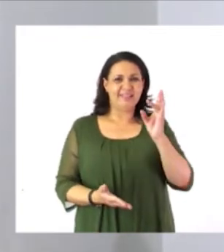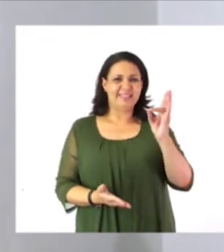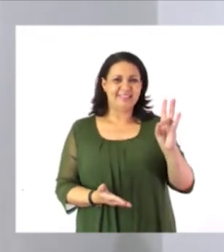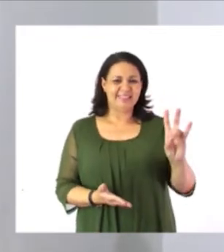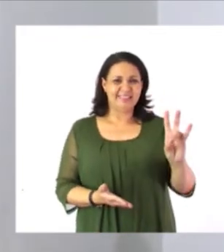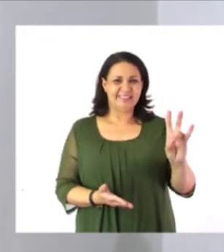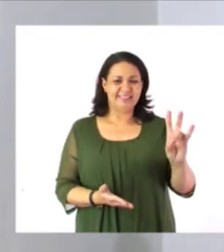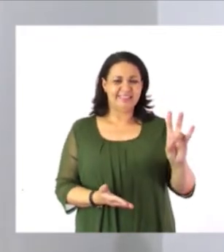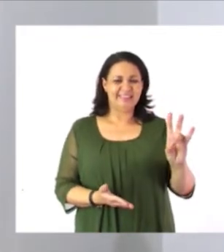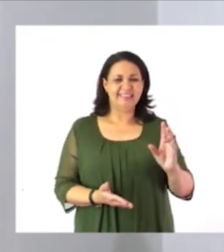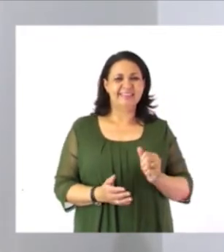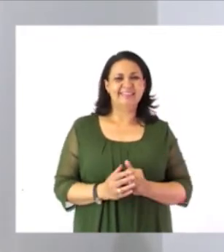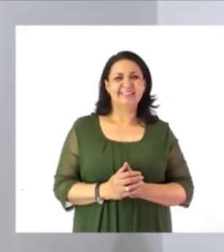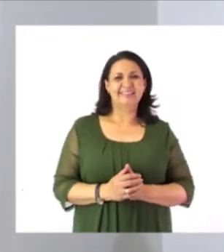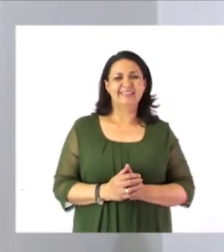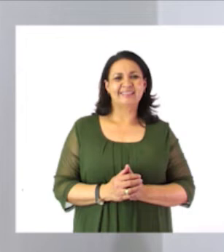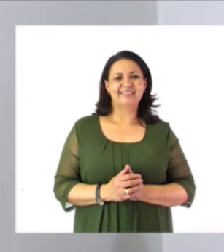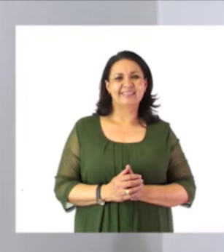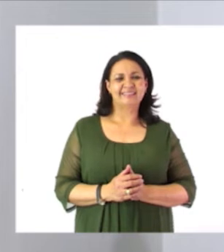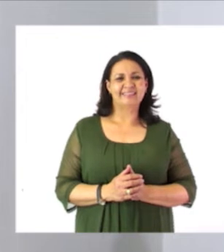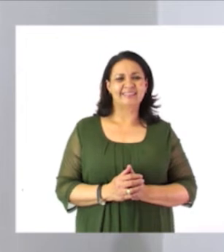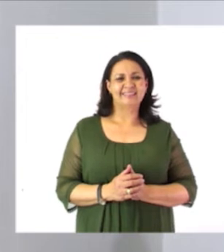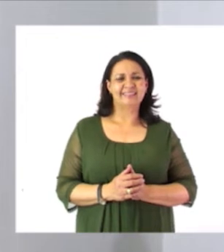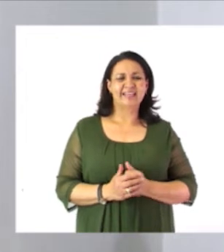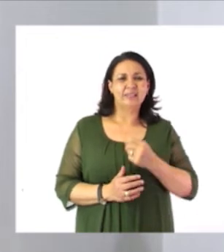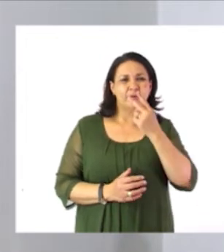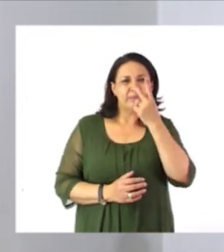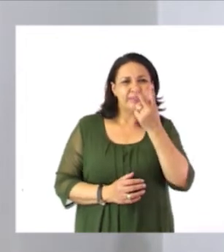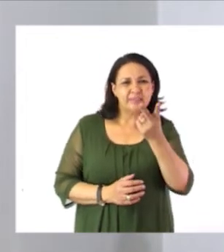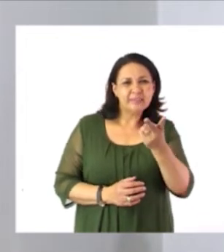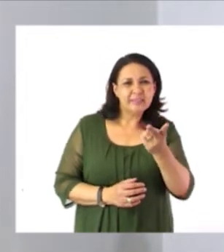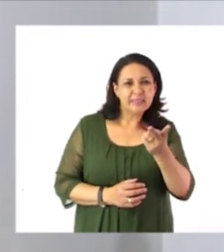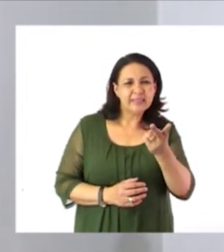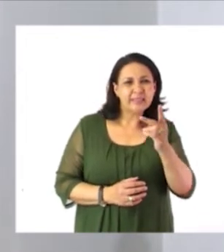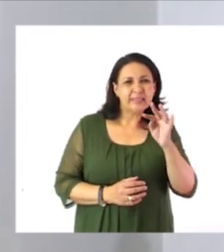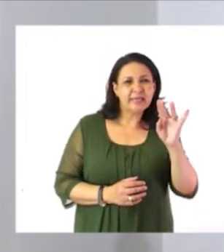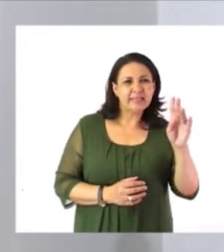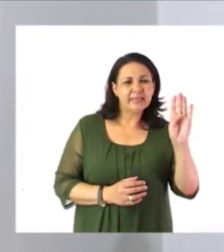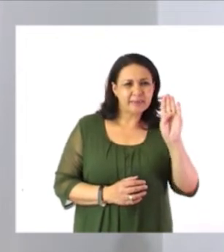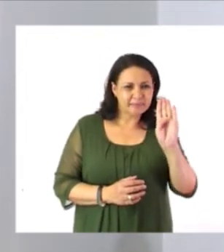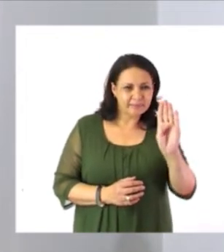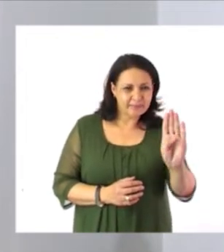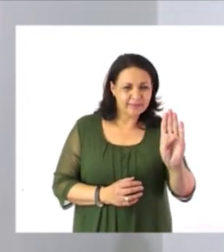Yes, go to page 17 and you will see the letter B.